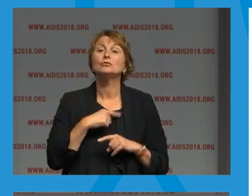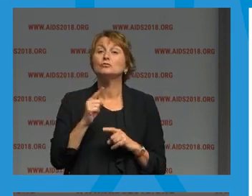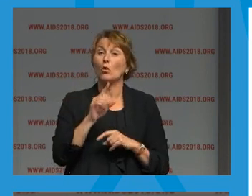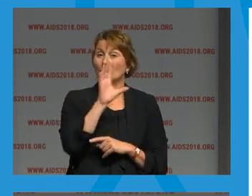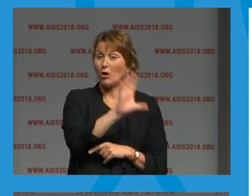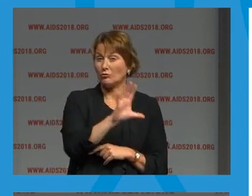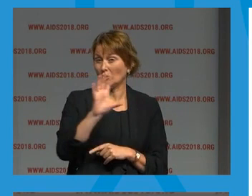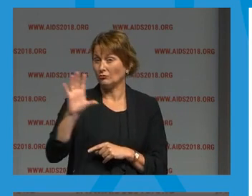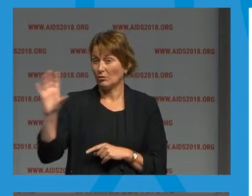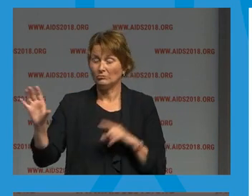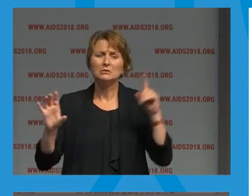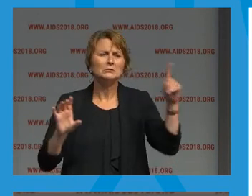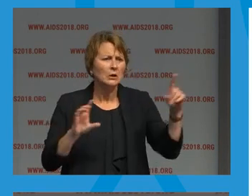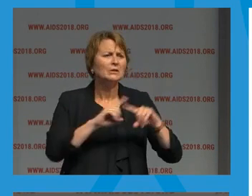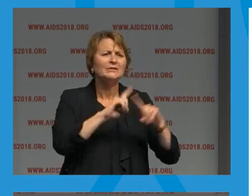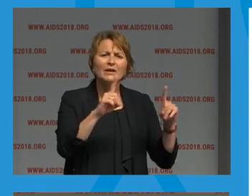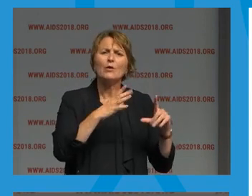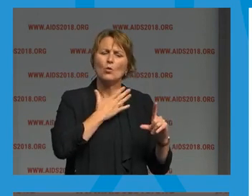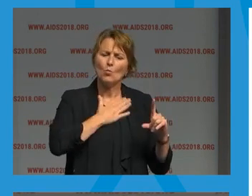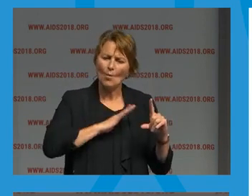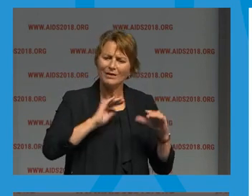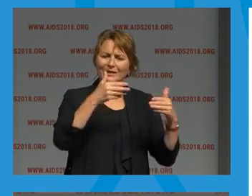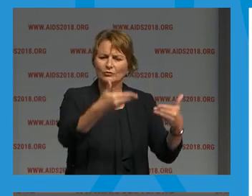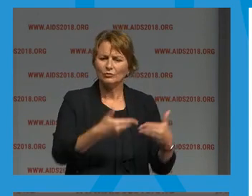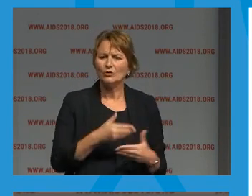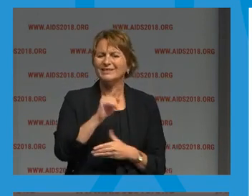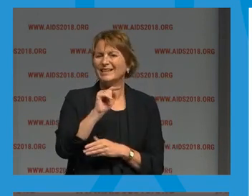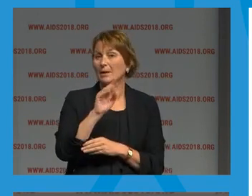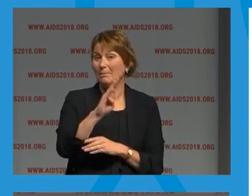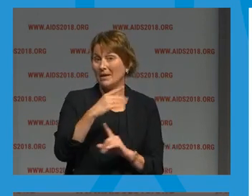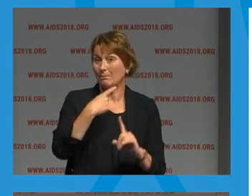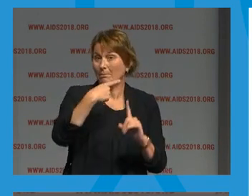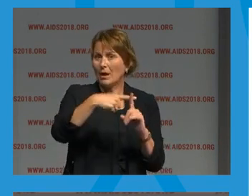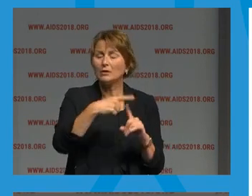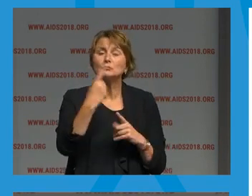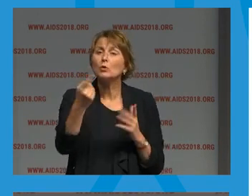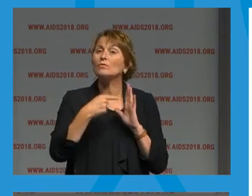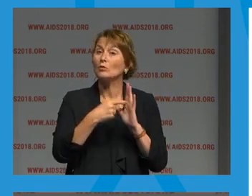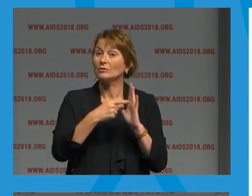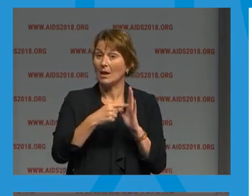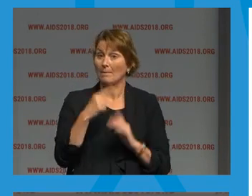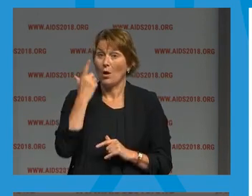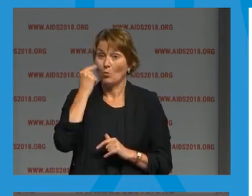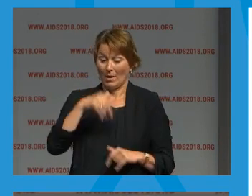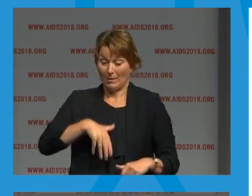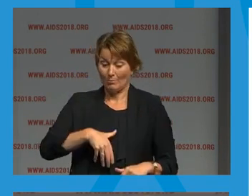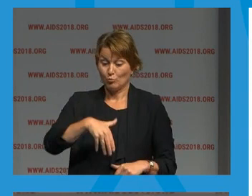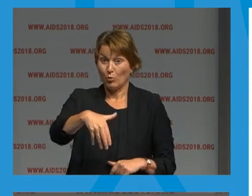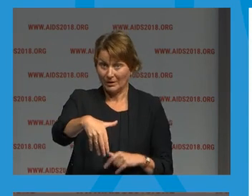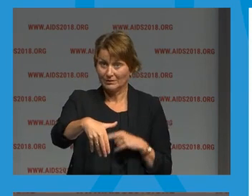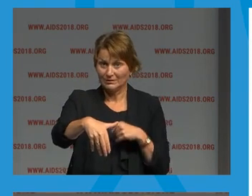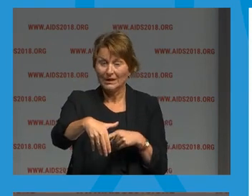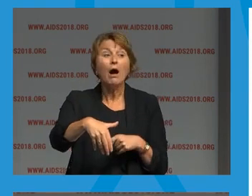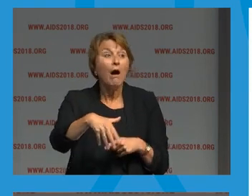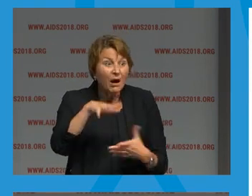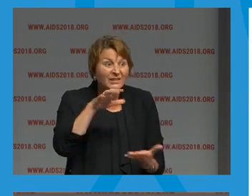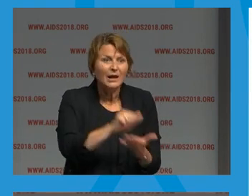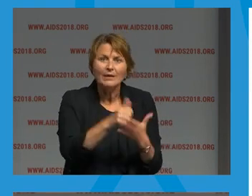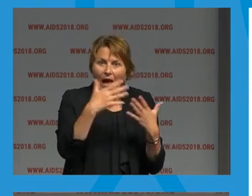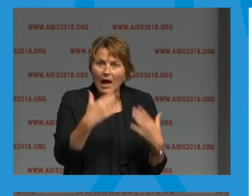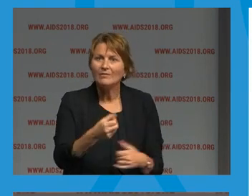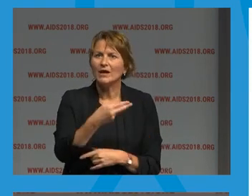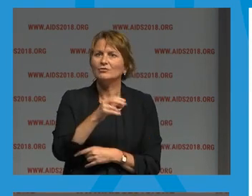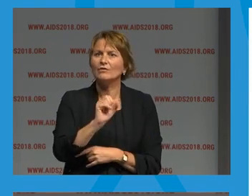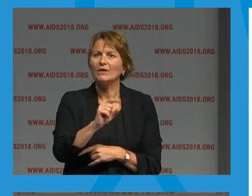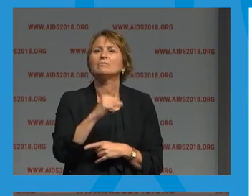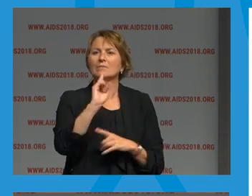countries did in instituting B+, where every woman upon diagnosis during her pregnancy received lifelong treatment. Because